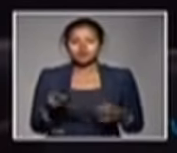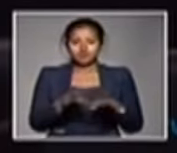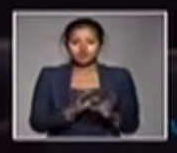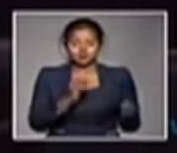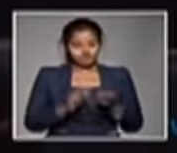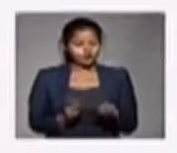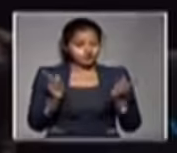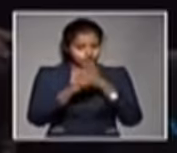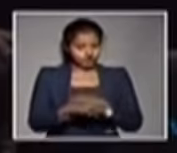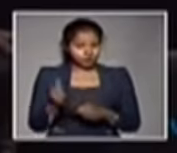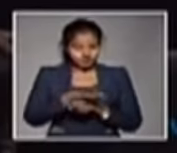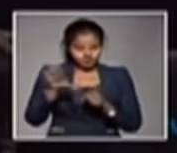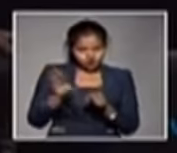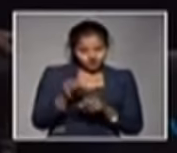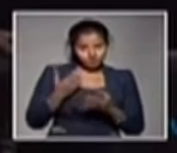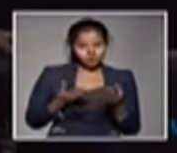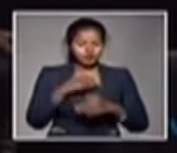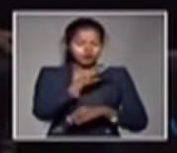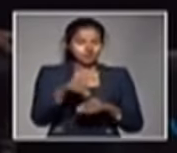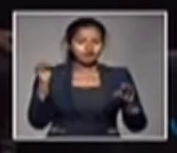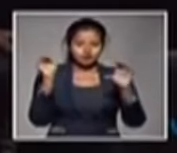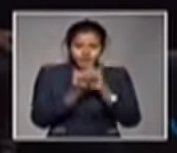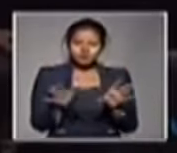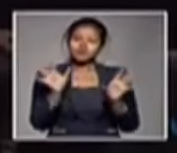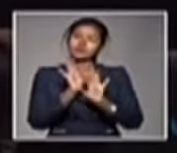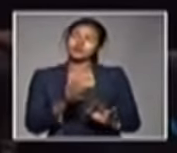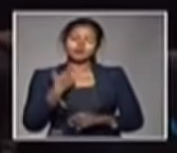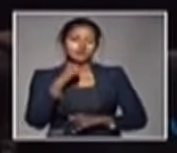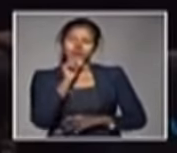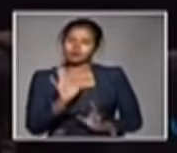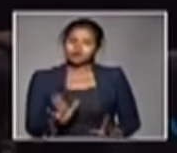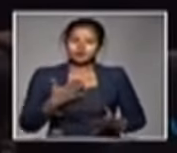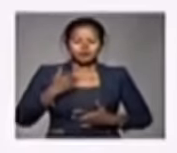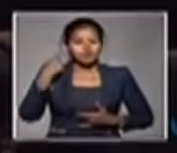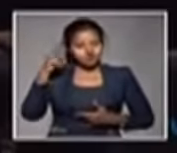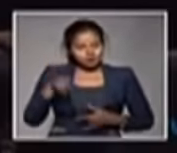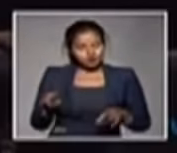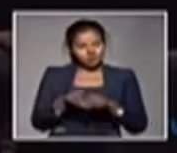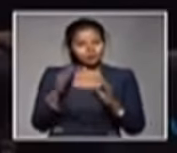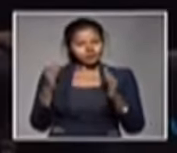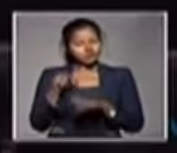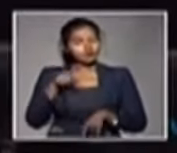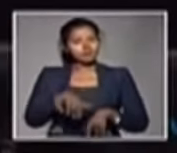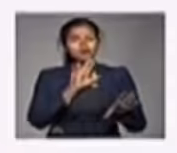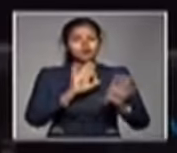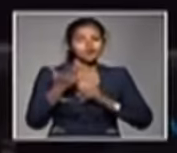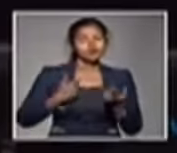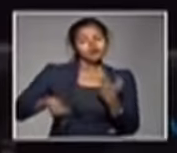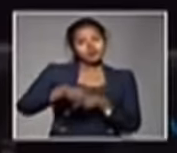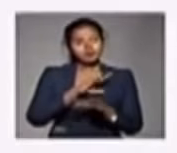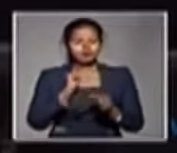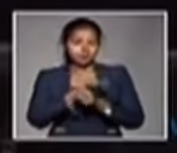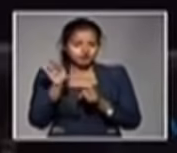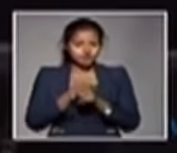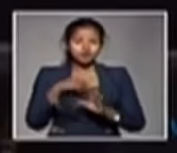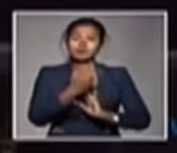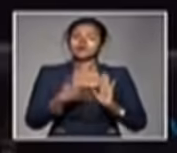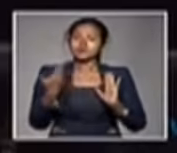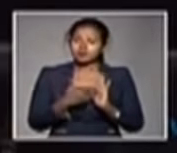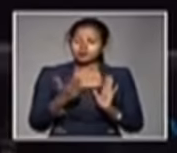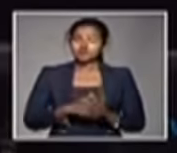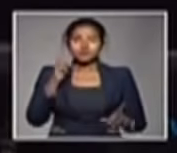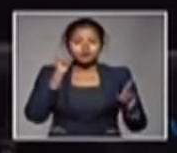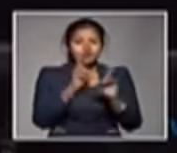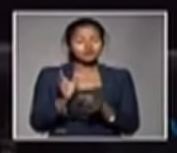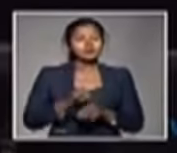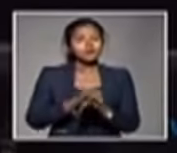of COVID-19 reached the community stage or not? I believe you would apprise the House on the current situation surrounding COVID-19 in the country. Following the outbreak